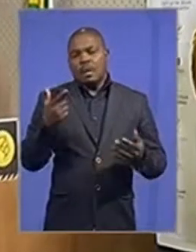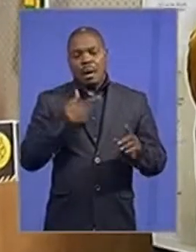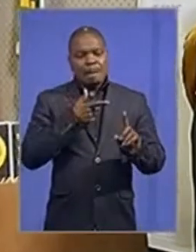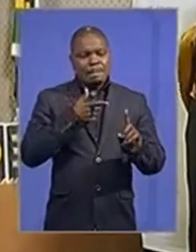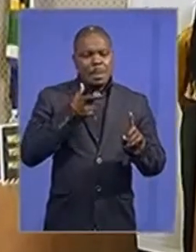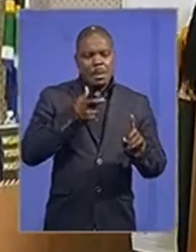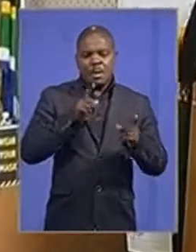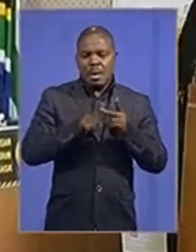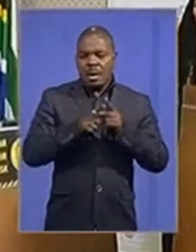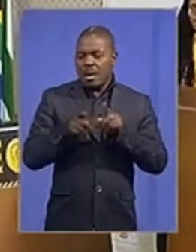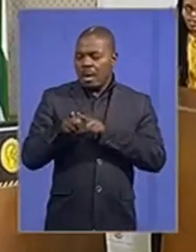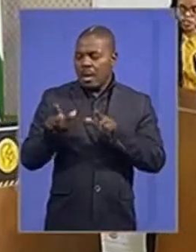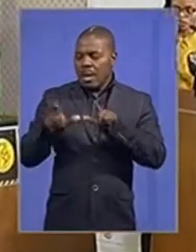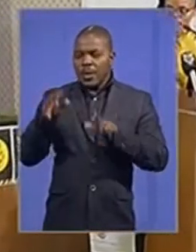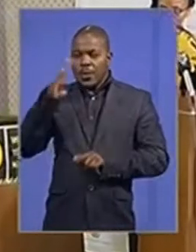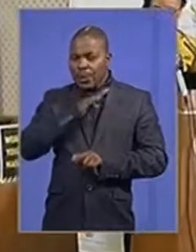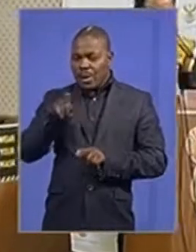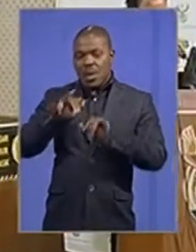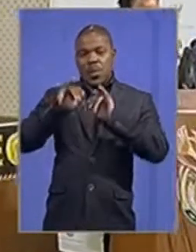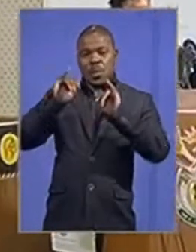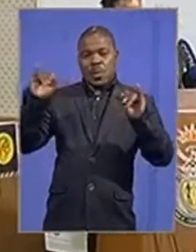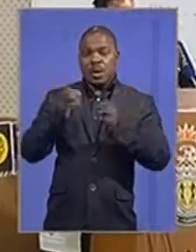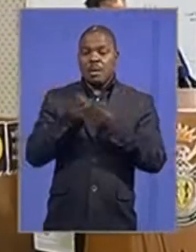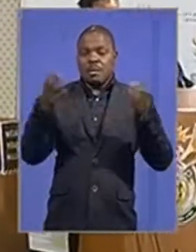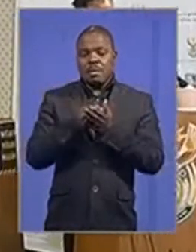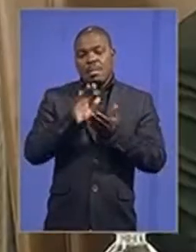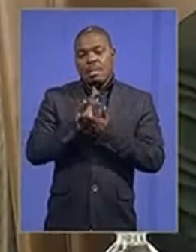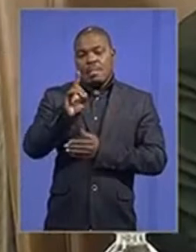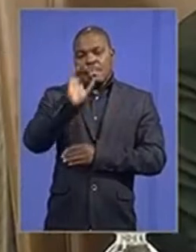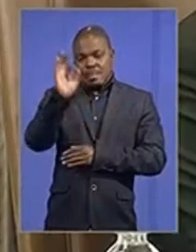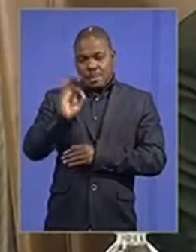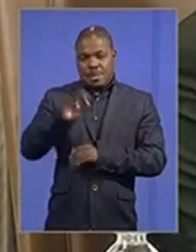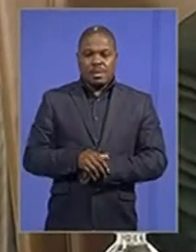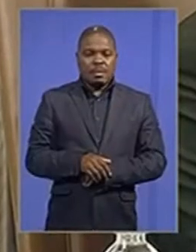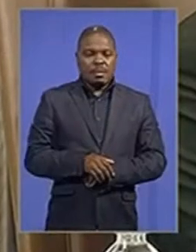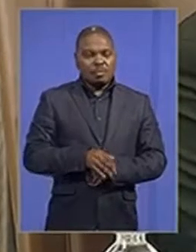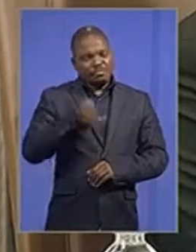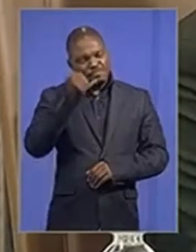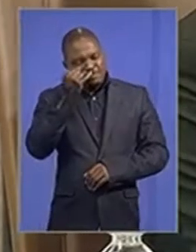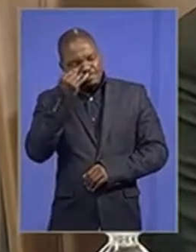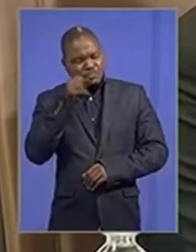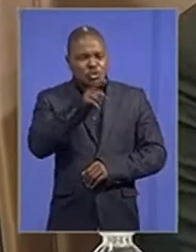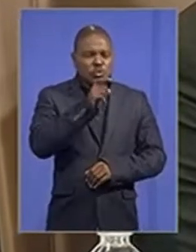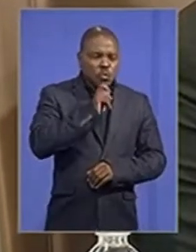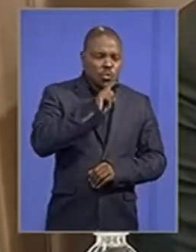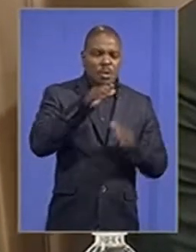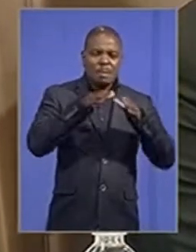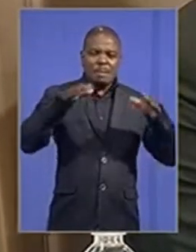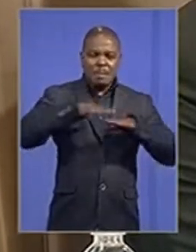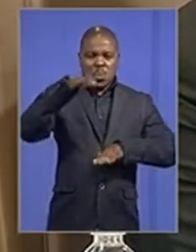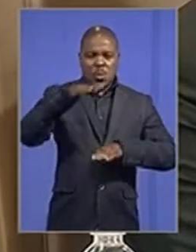ka molaong di oketsegile ka diperesente di le 11, fa tsa tiriso ya diritibatsi di oketsegile ka diperesente